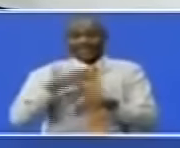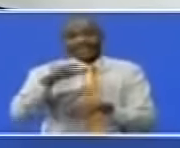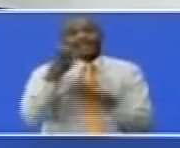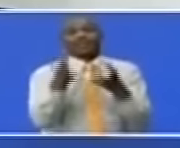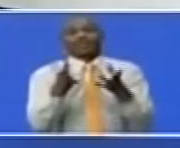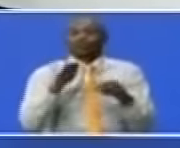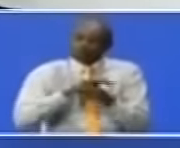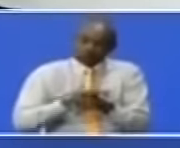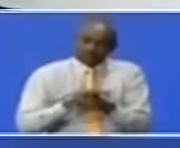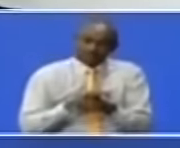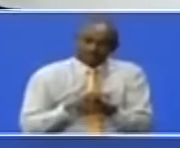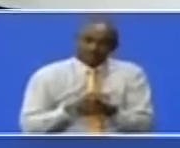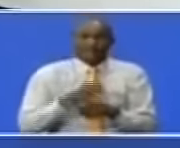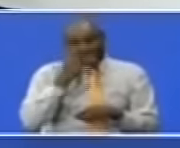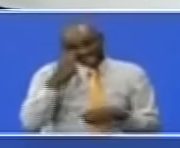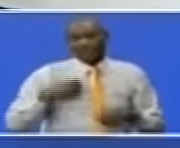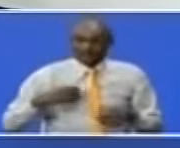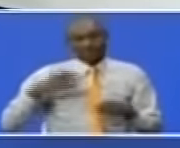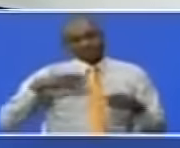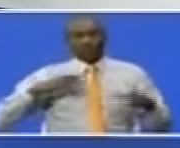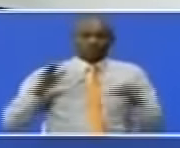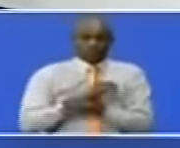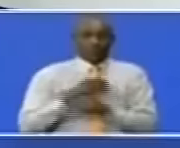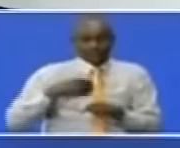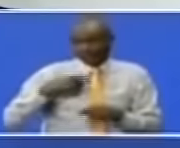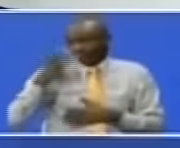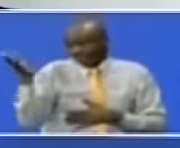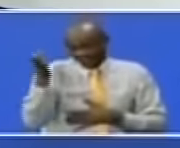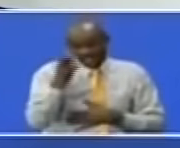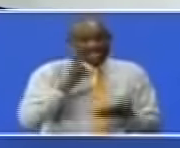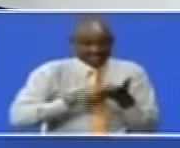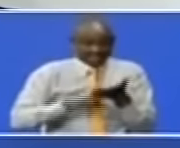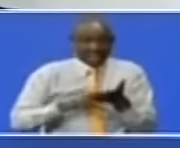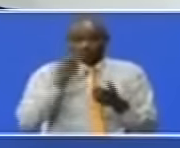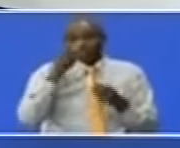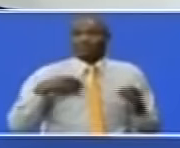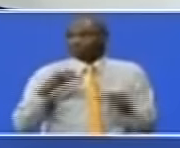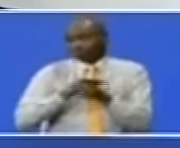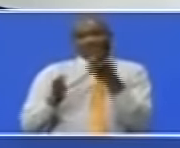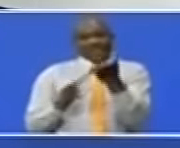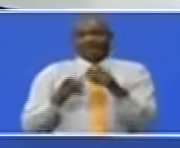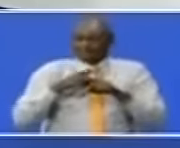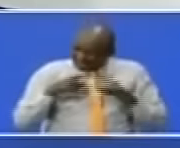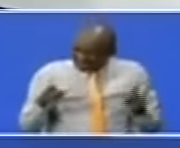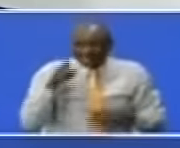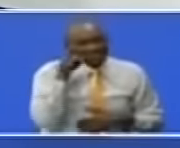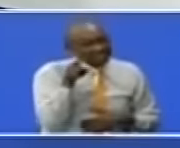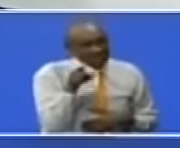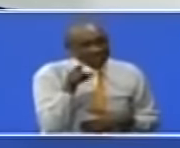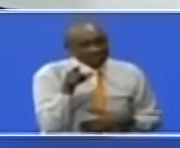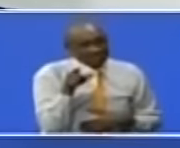rallies. And it's important to have a big crowd and encourage those who are registered in that area. But that's one